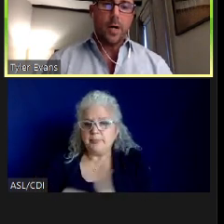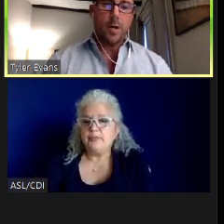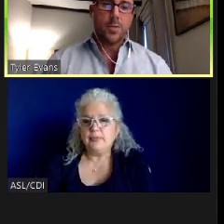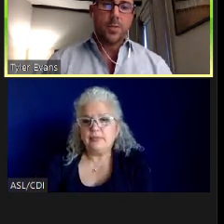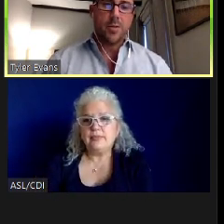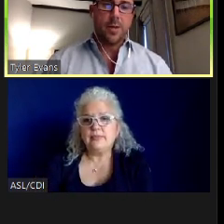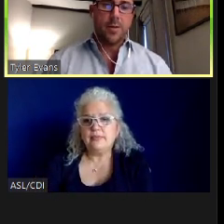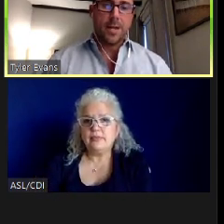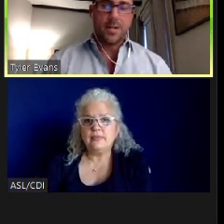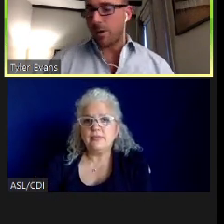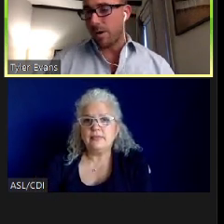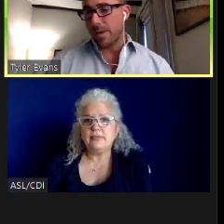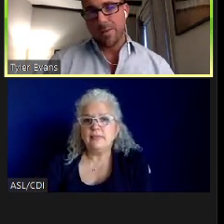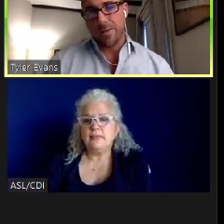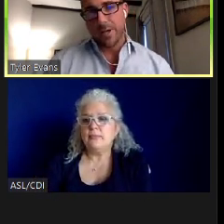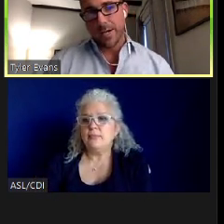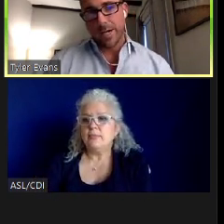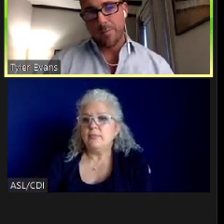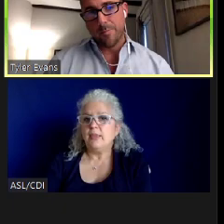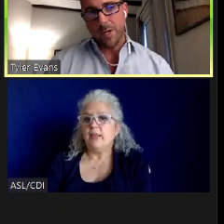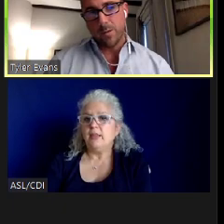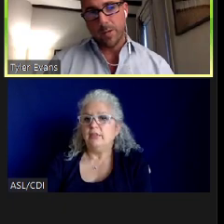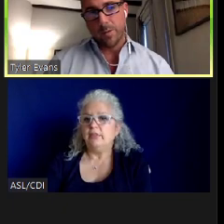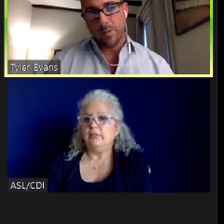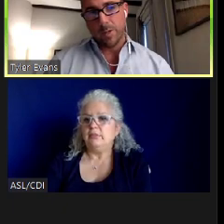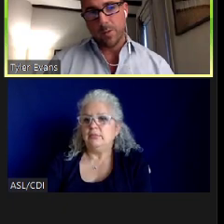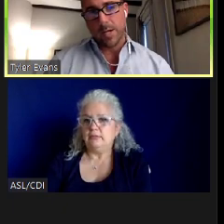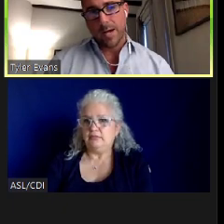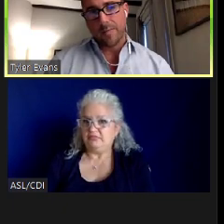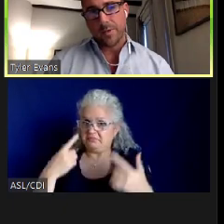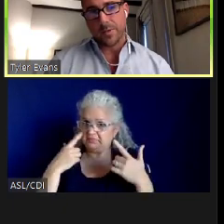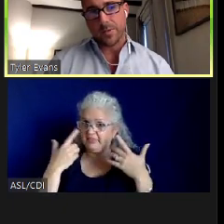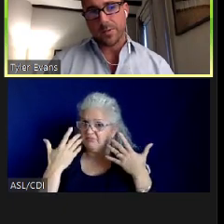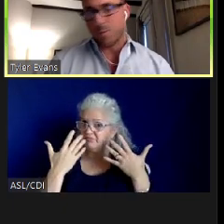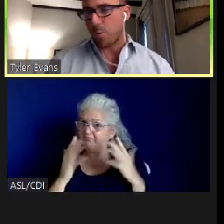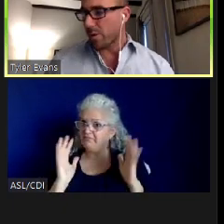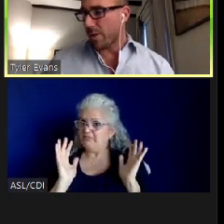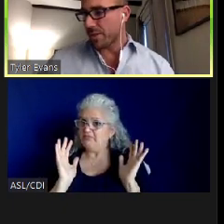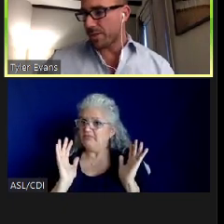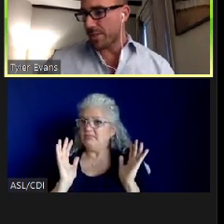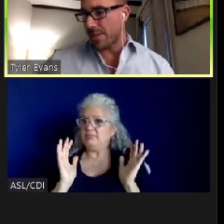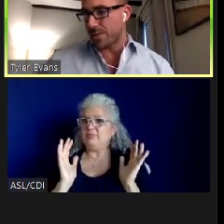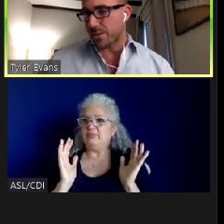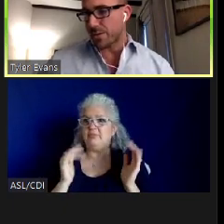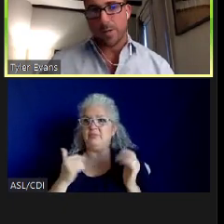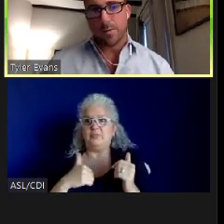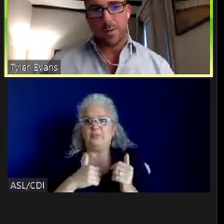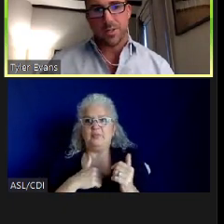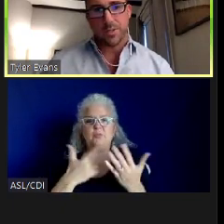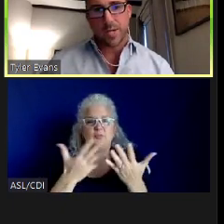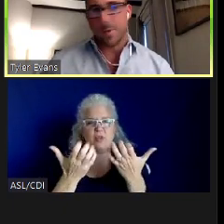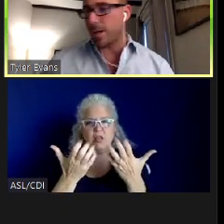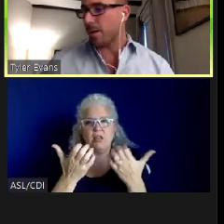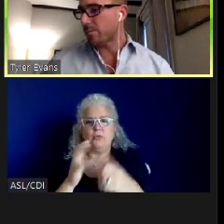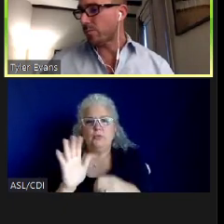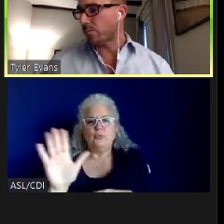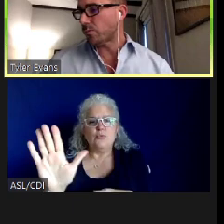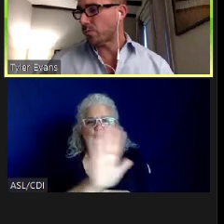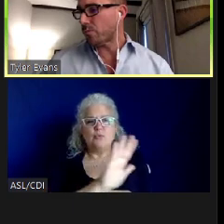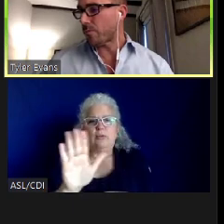So I think that's all, and I think we really want to have those important questions and answers. So I'll just stop